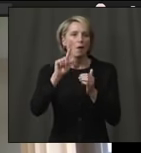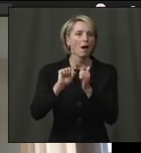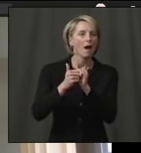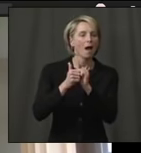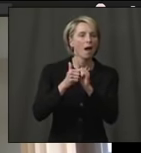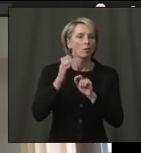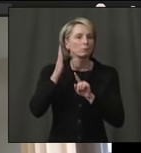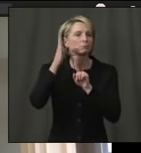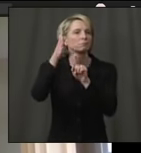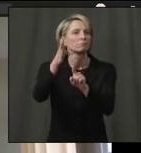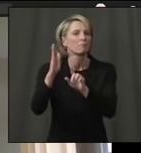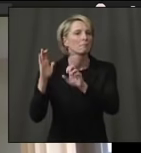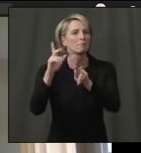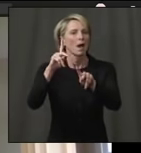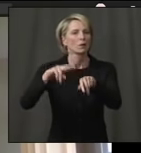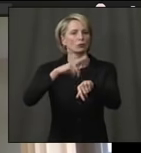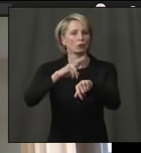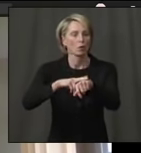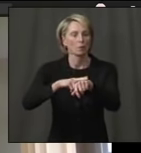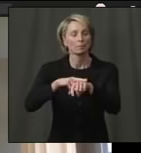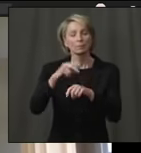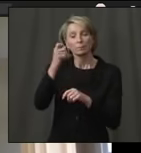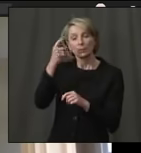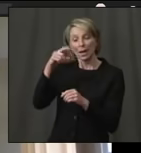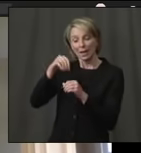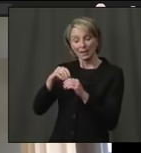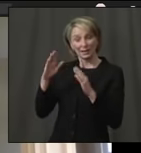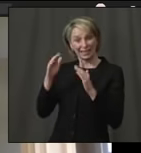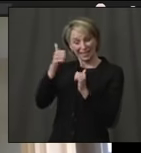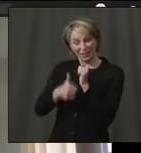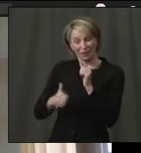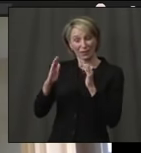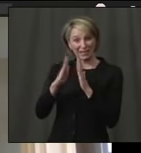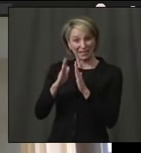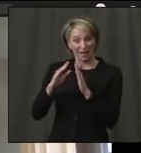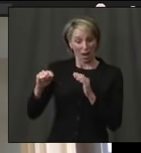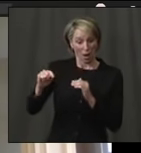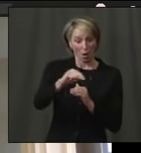group of community partners. And those community partners will include